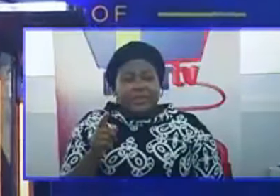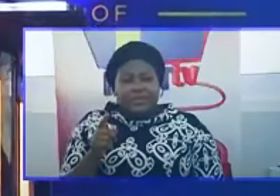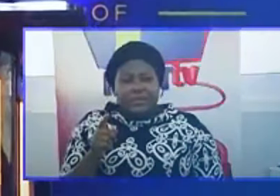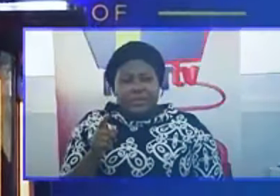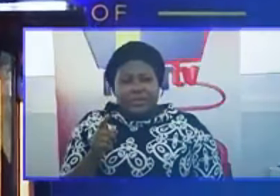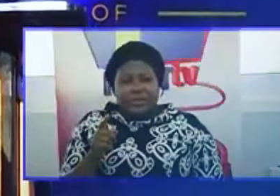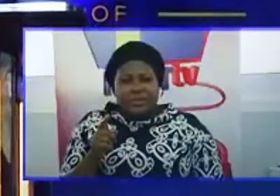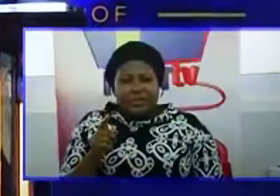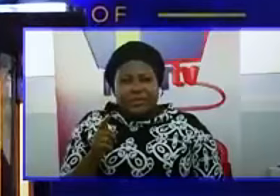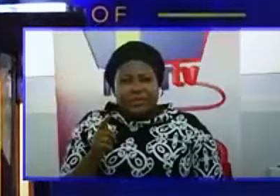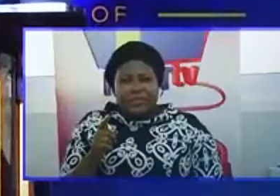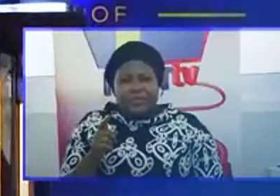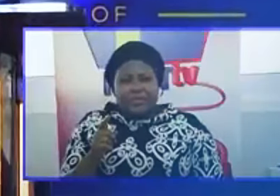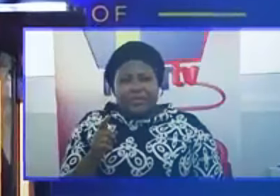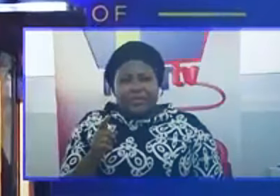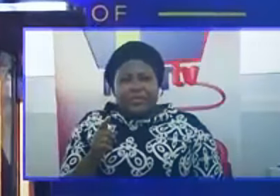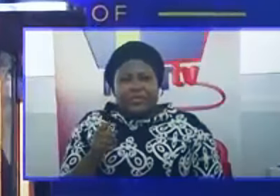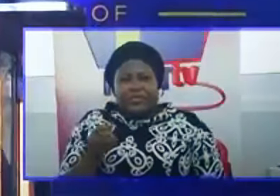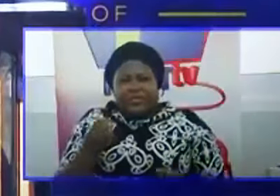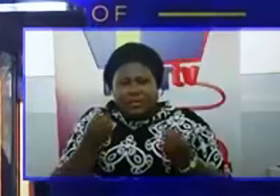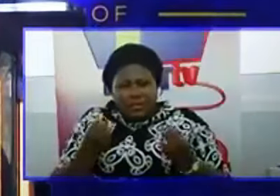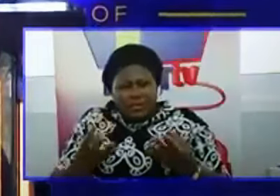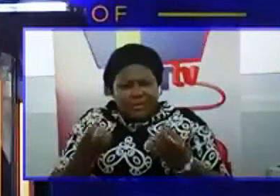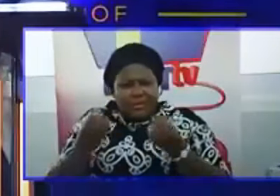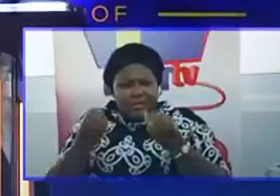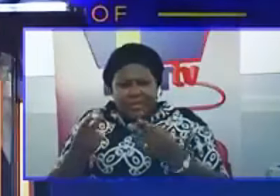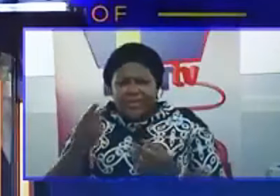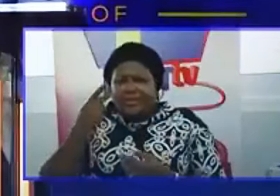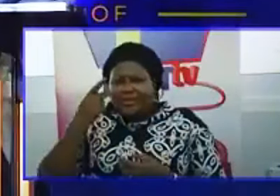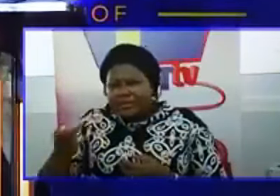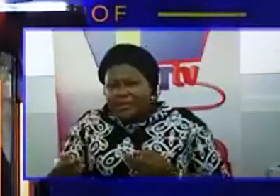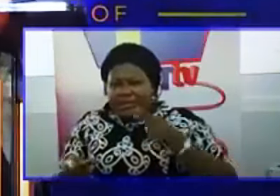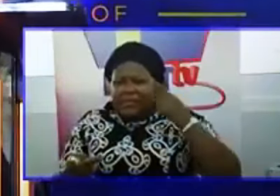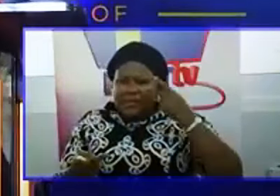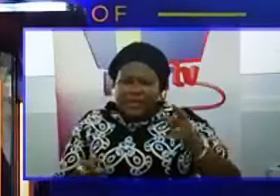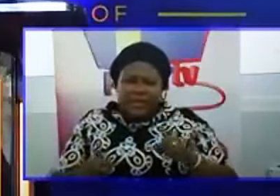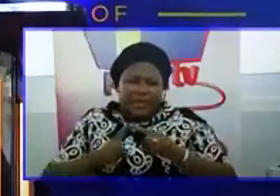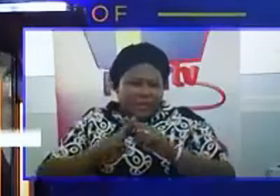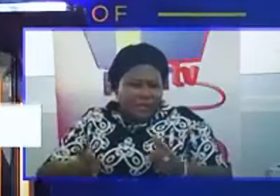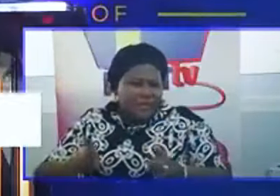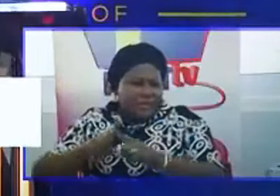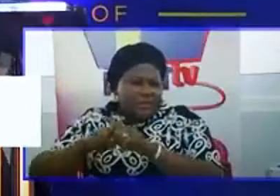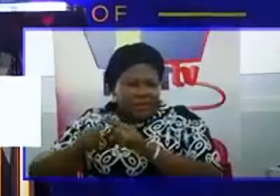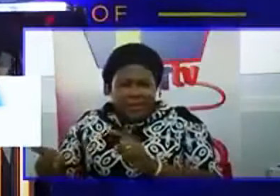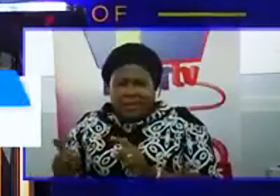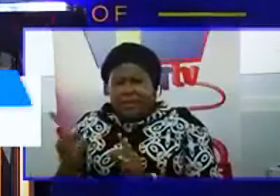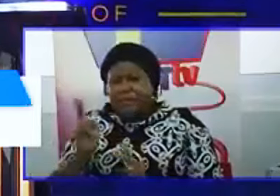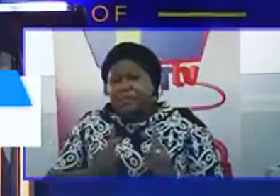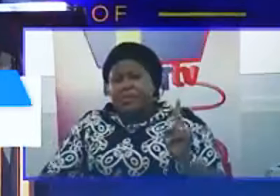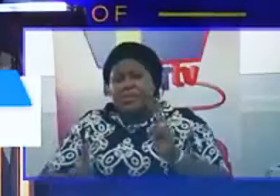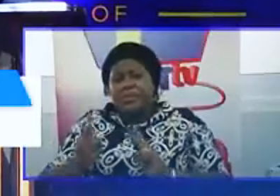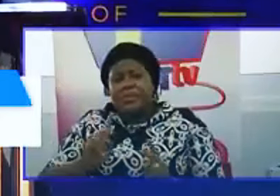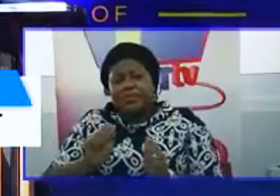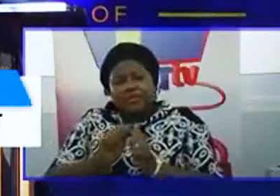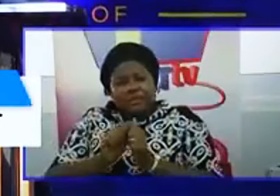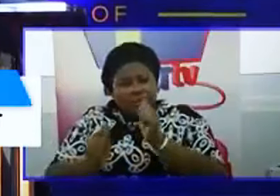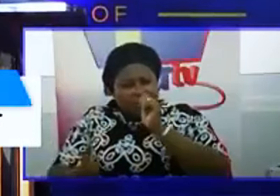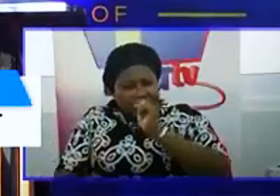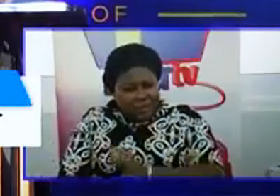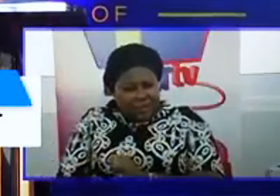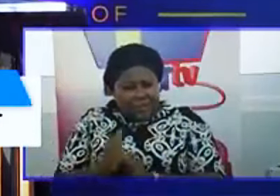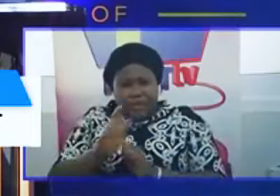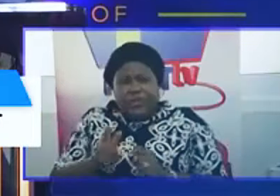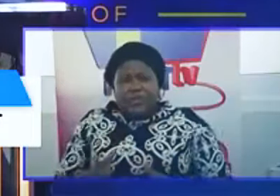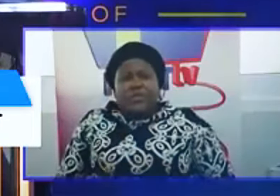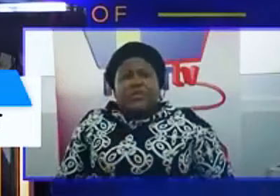Human civilization has seen numerous people who have changed the course of history and influenced their sphere of living